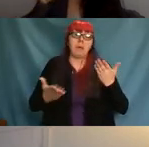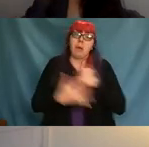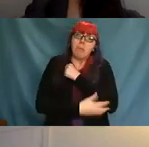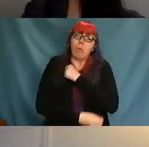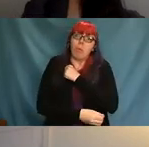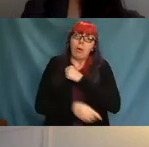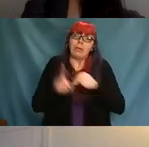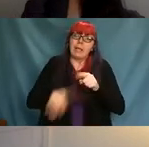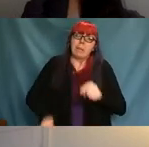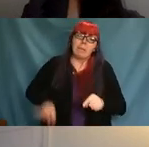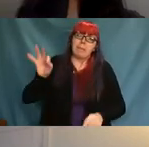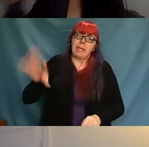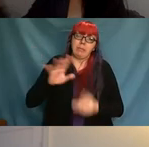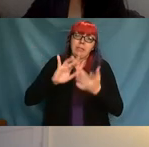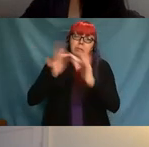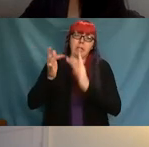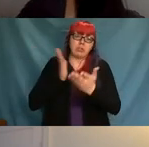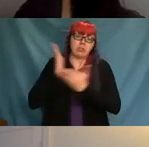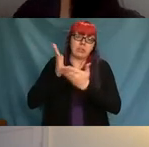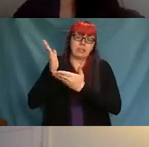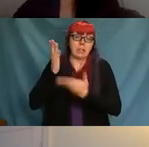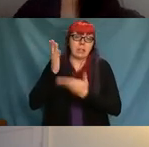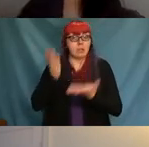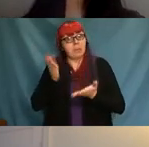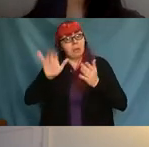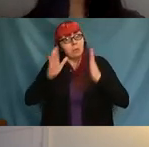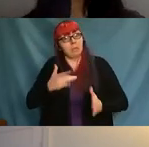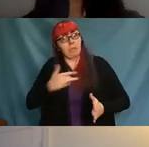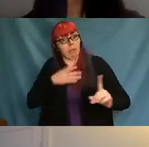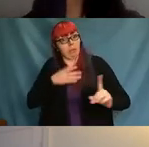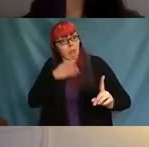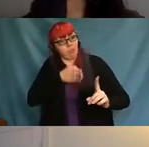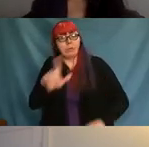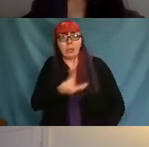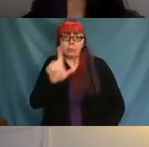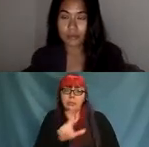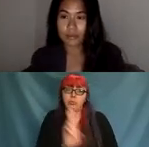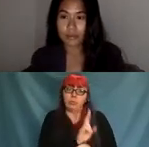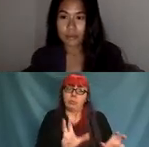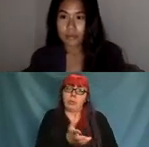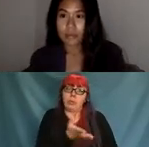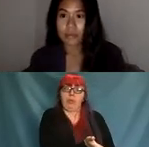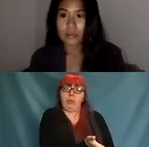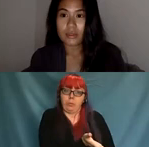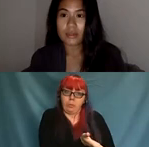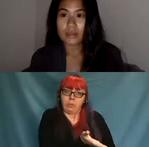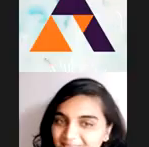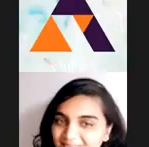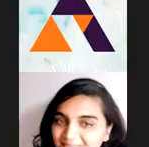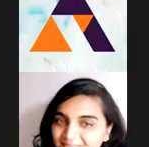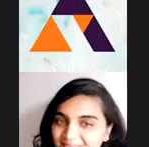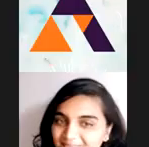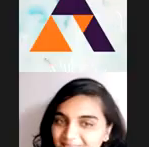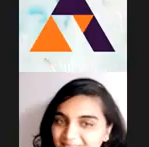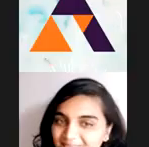they can't pay for internet. They perhaps go to the local library to access internet services. Because of that, we have to think about